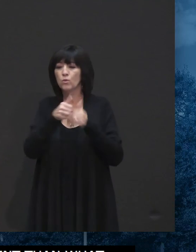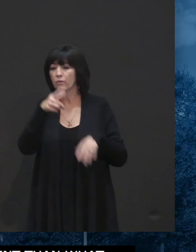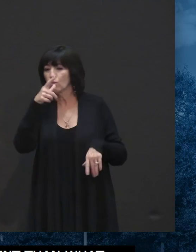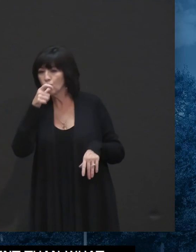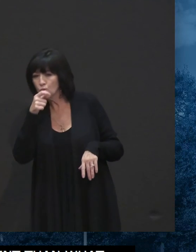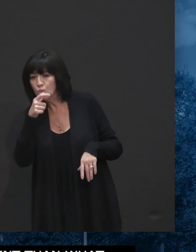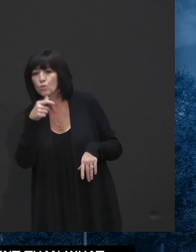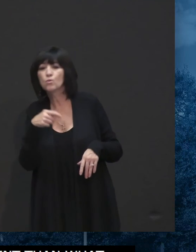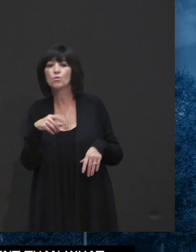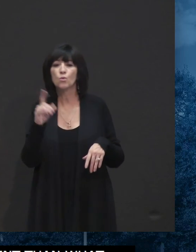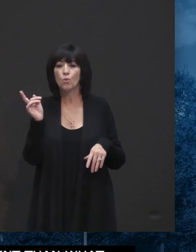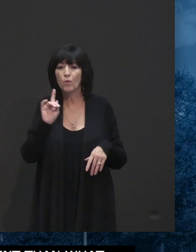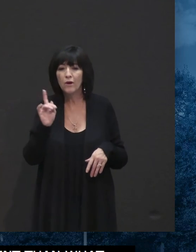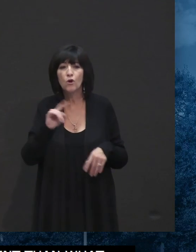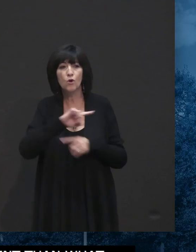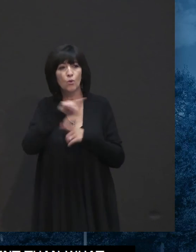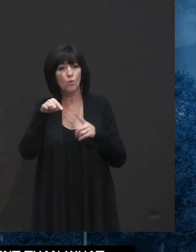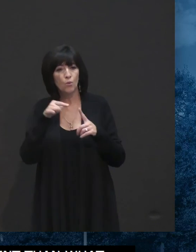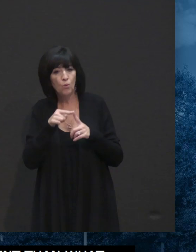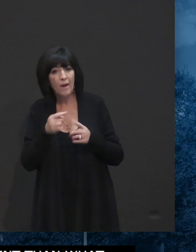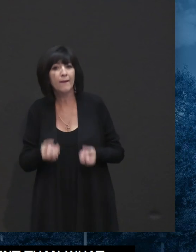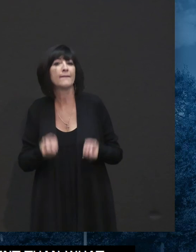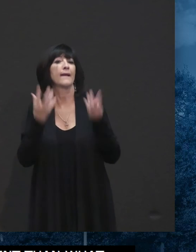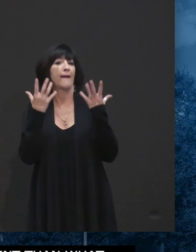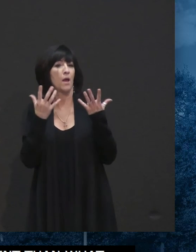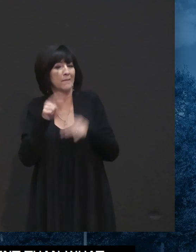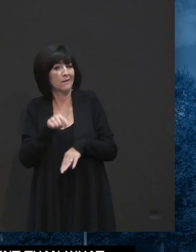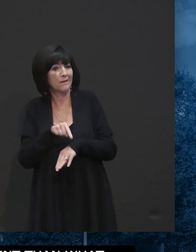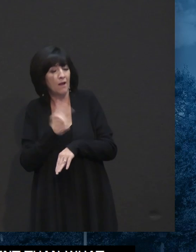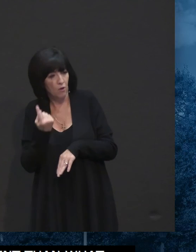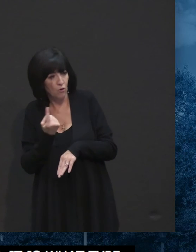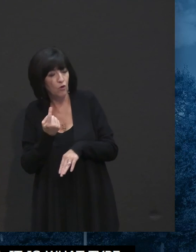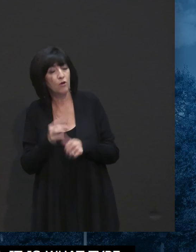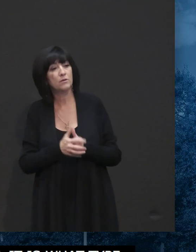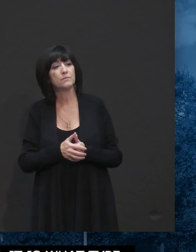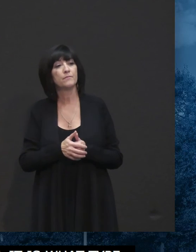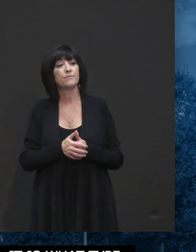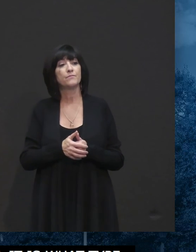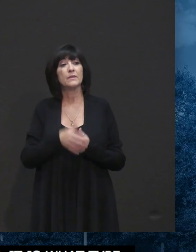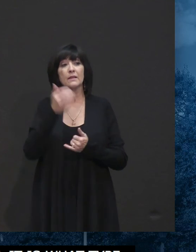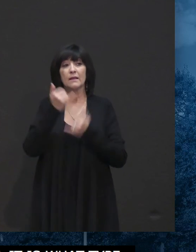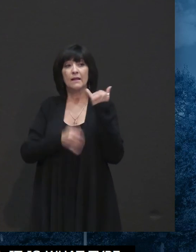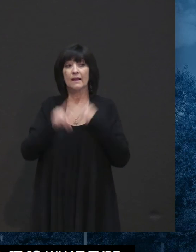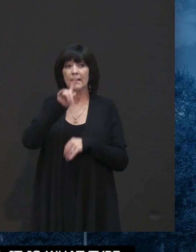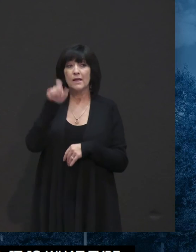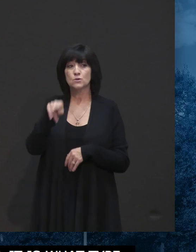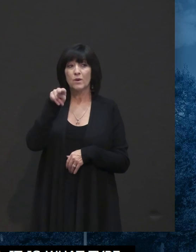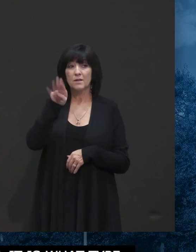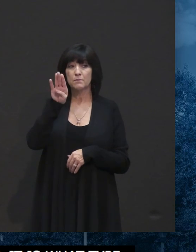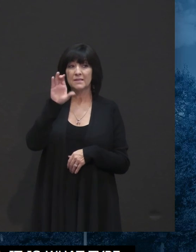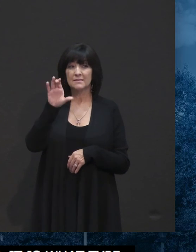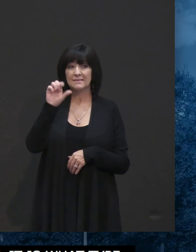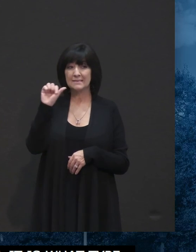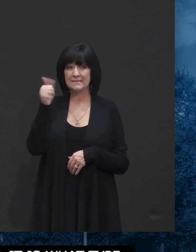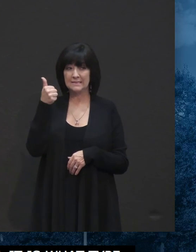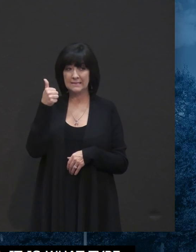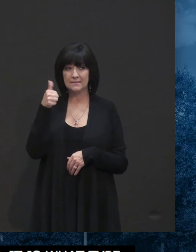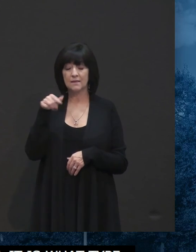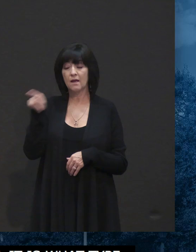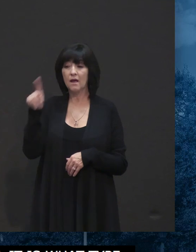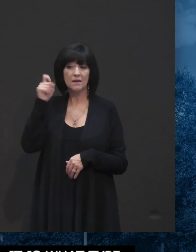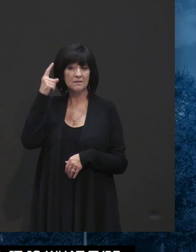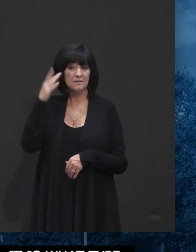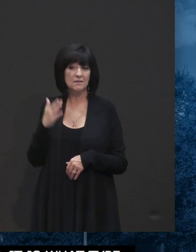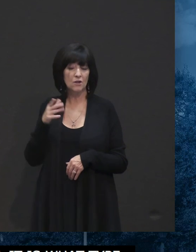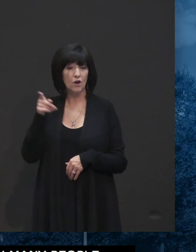quarantined. This is the last question. It's from Tim Furlong at NBC 10. Governor, could you give a final take on Halloween